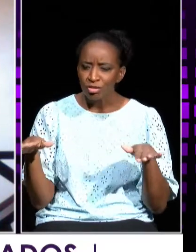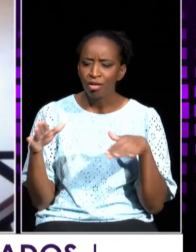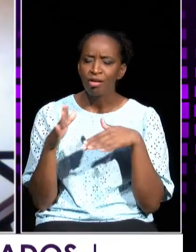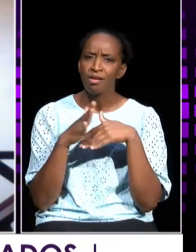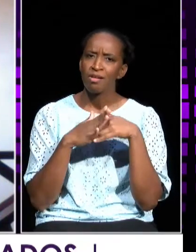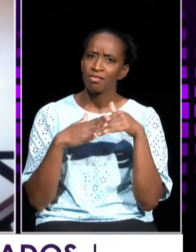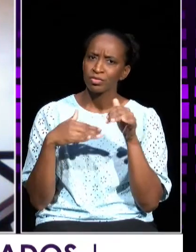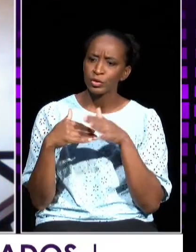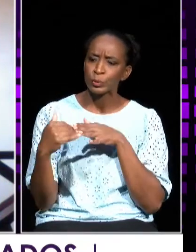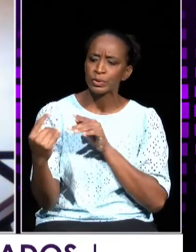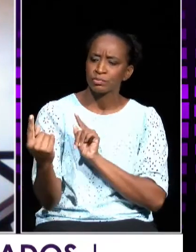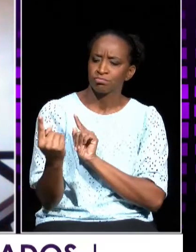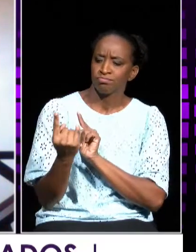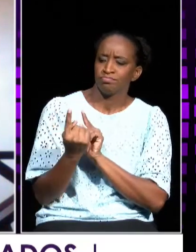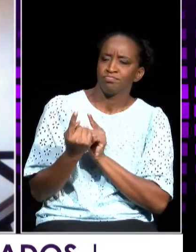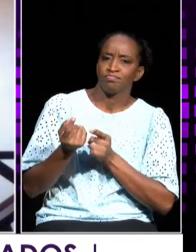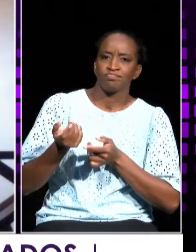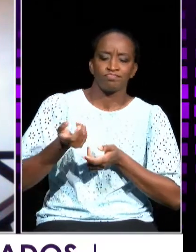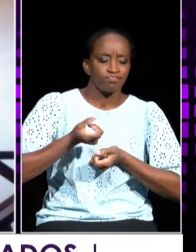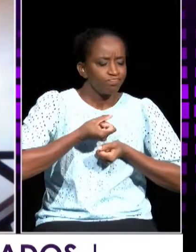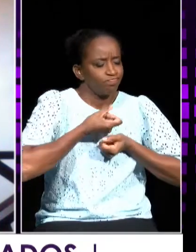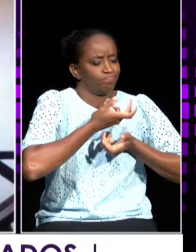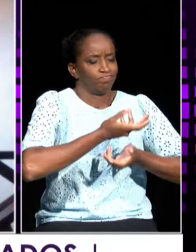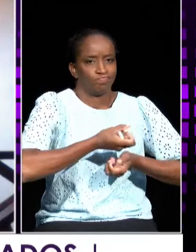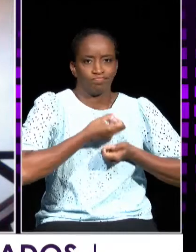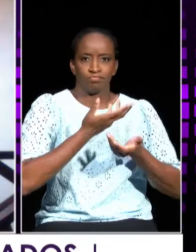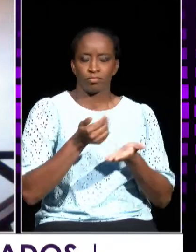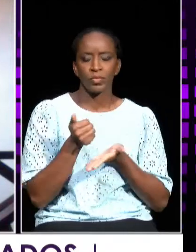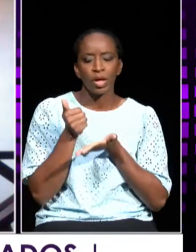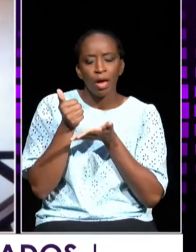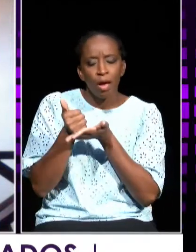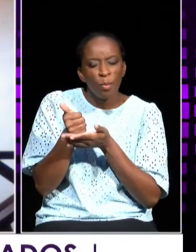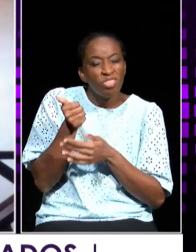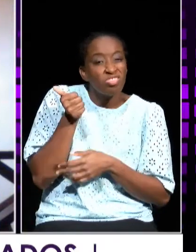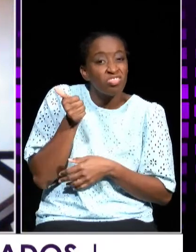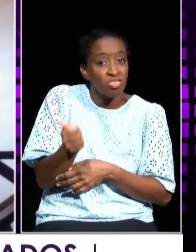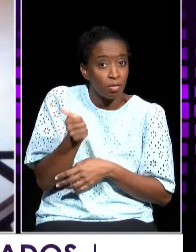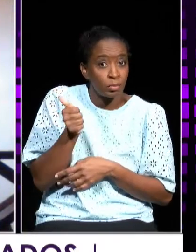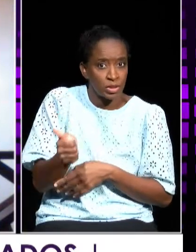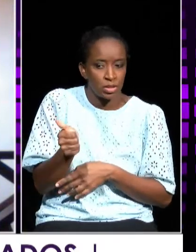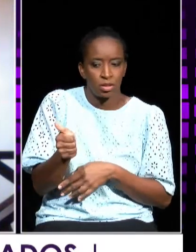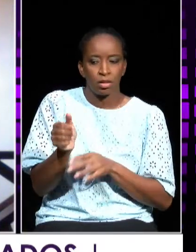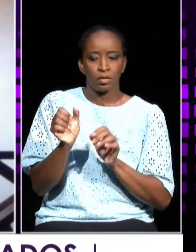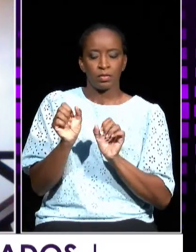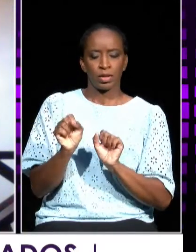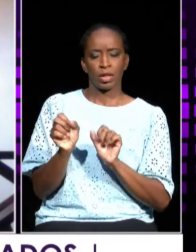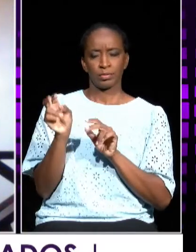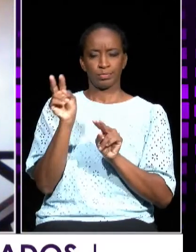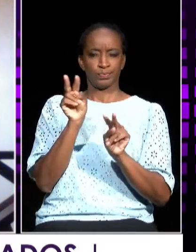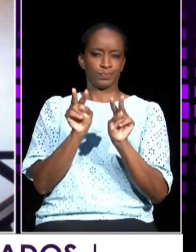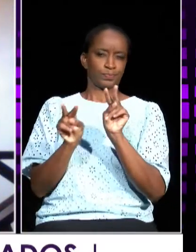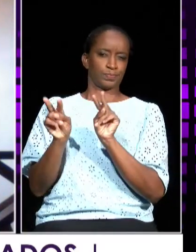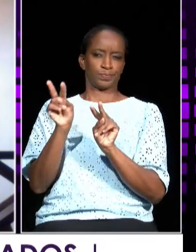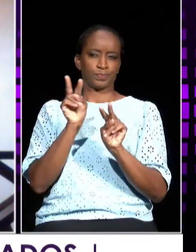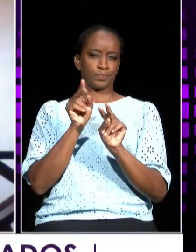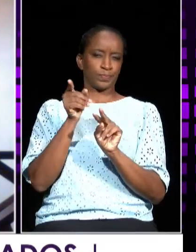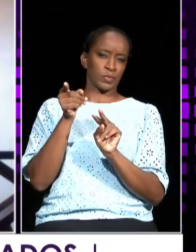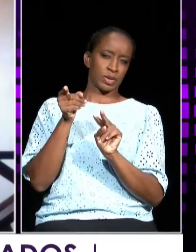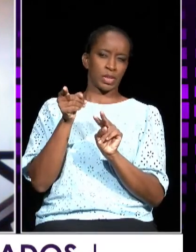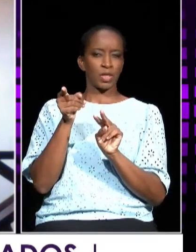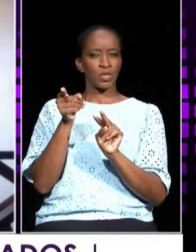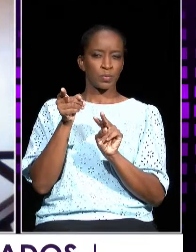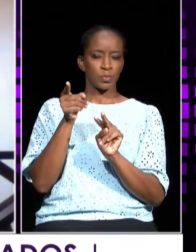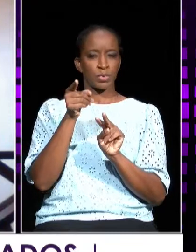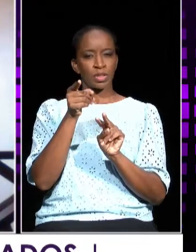to make the choices, how to make appropriate decisions, how to do things that will profit them, not only in the presence